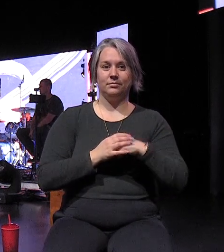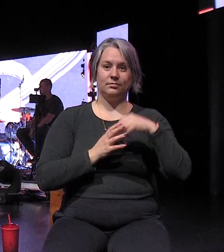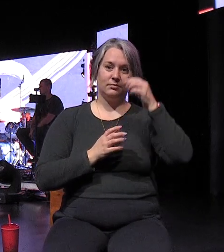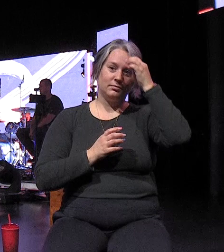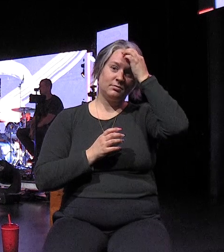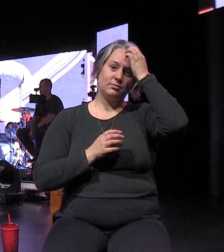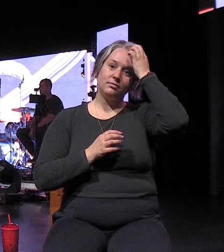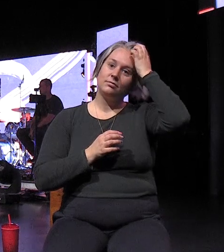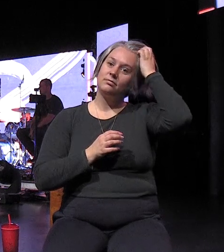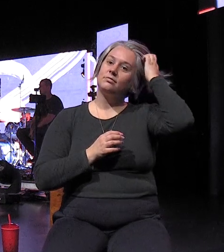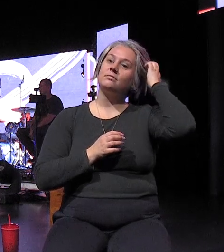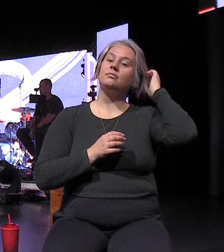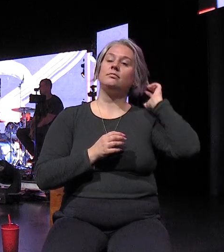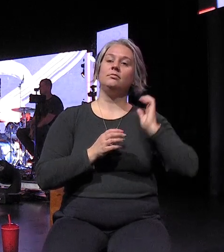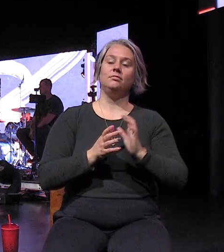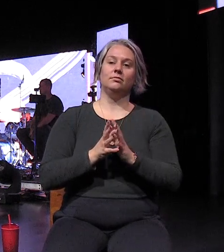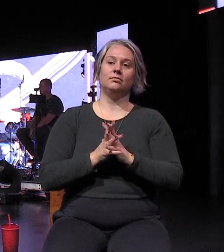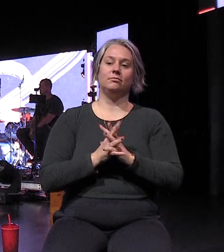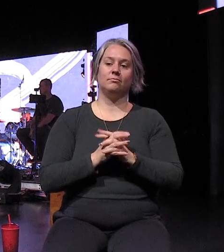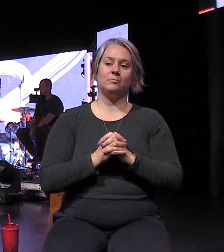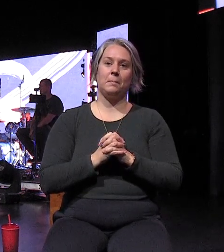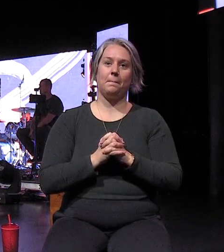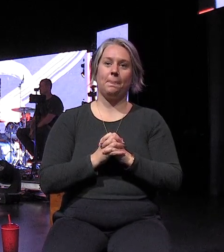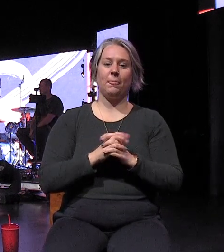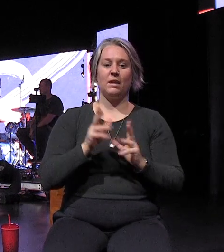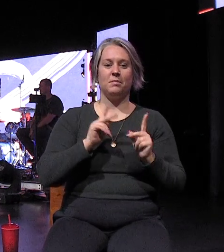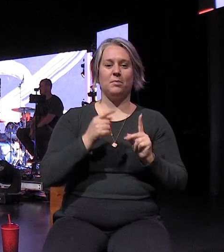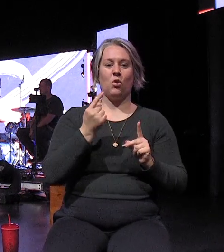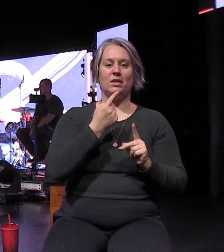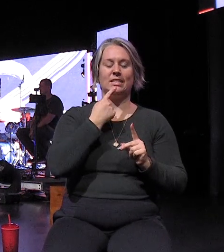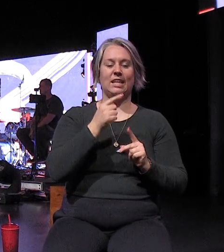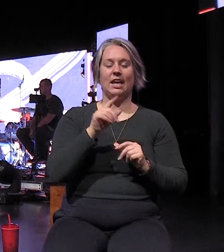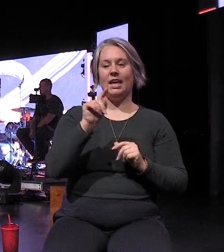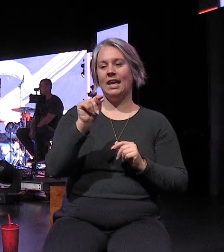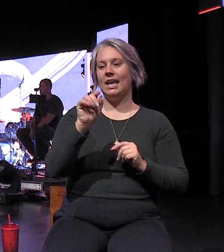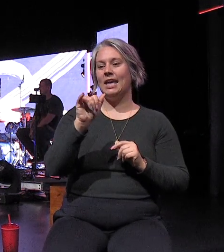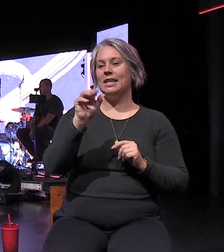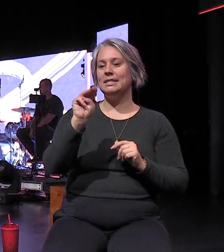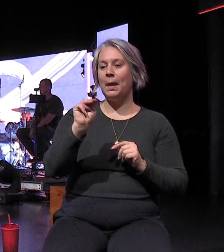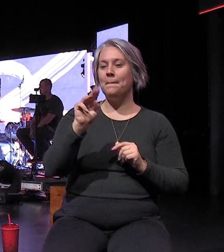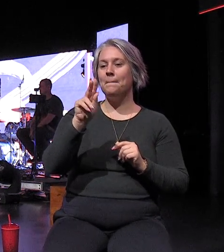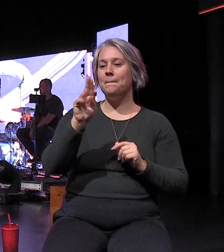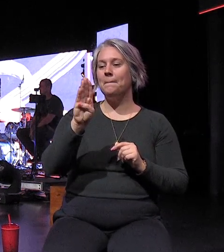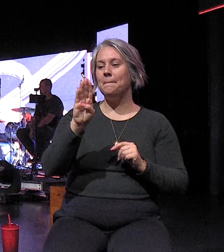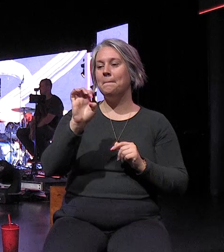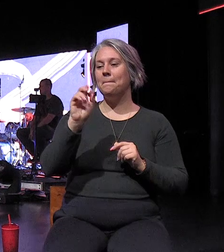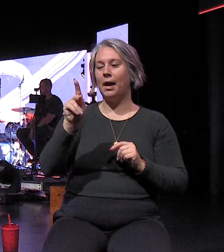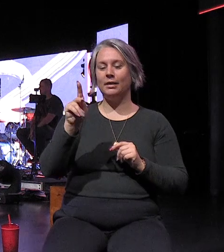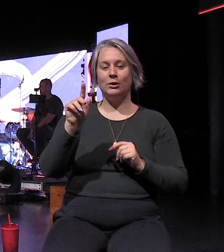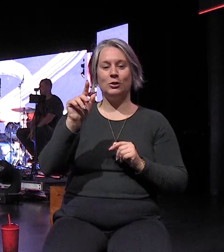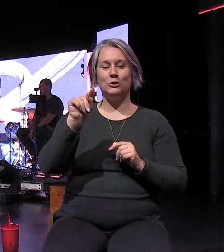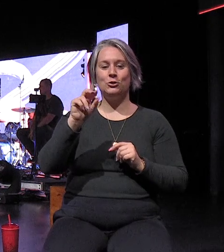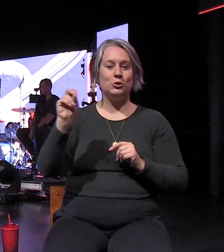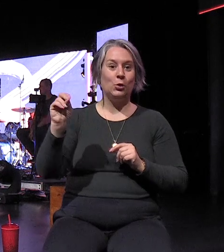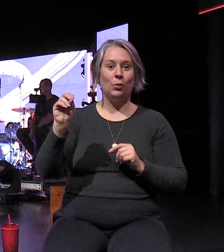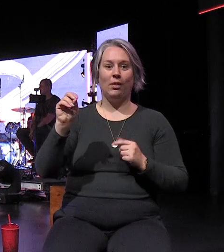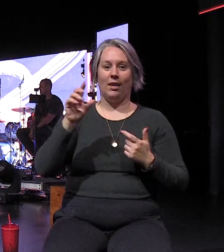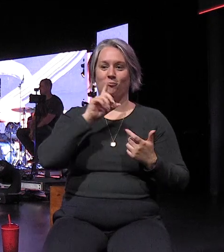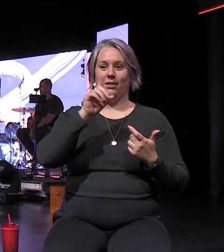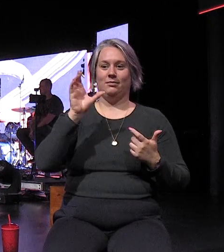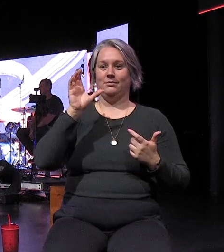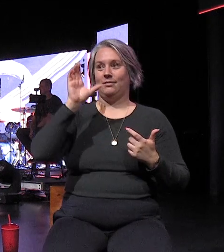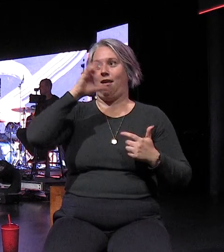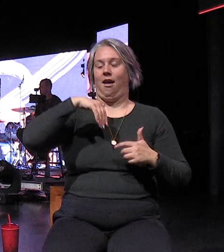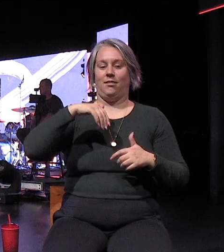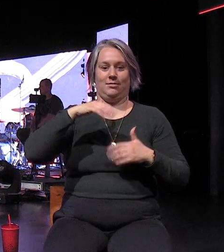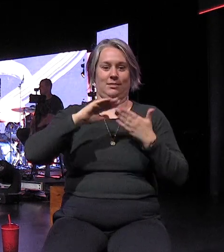France or something. I don't know why it's always Timbuktu you think God's going to send you to, but... And I had this feeling like it might mean that I'd